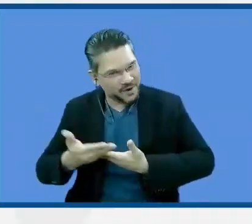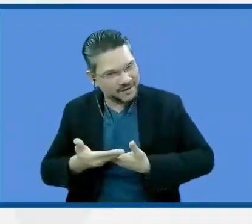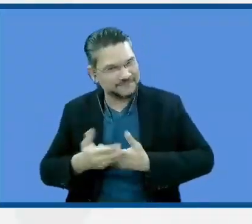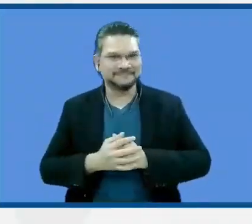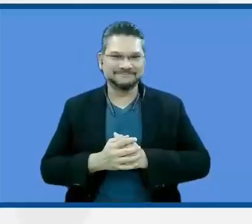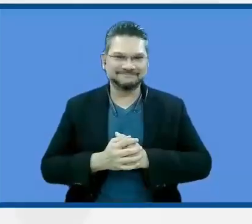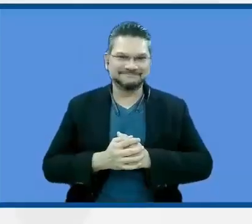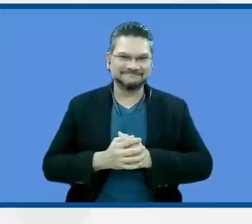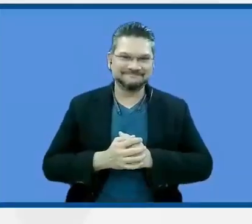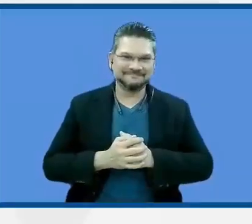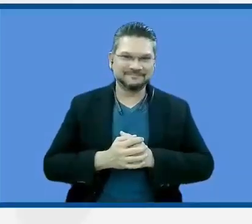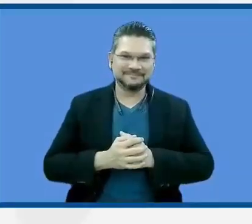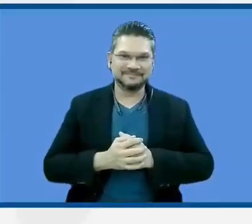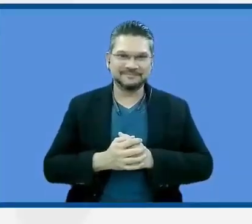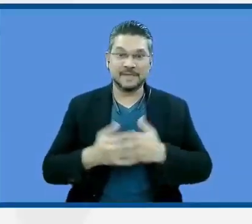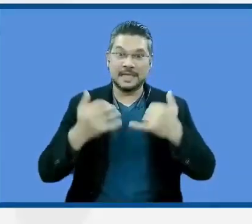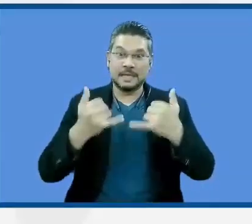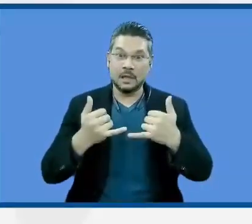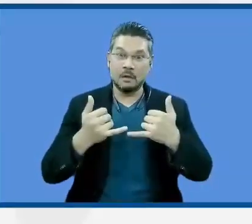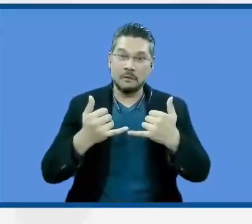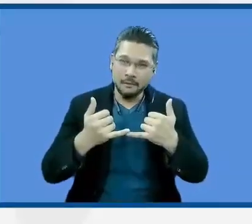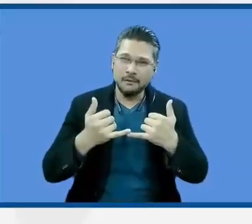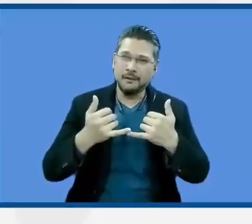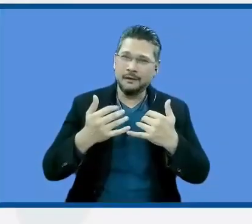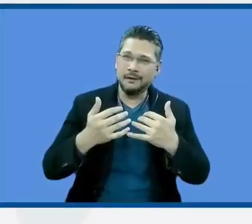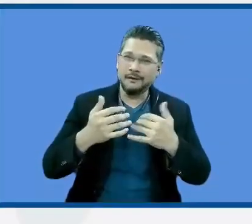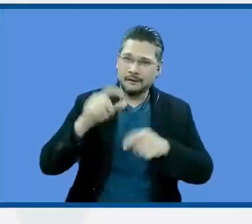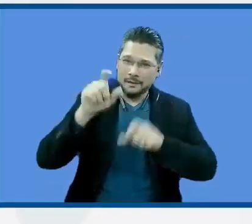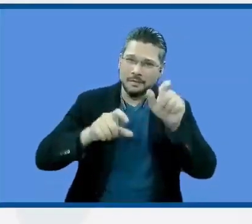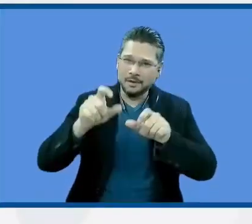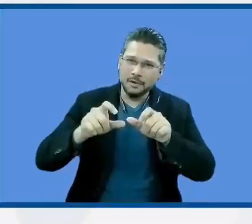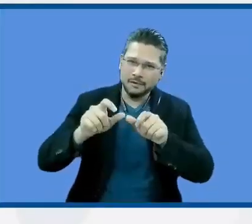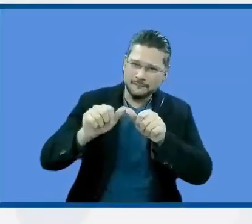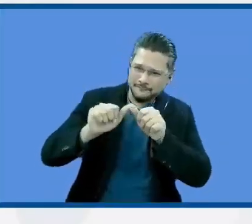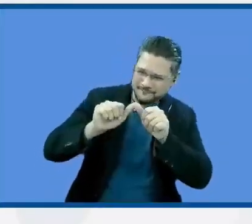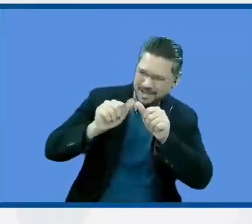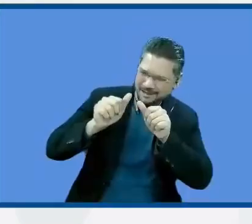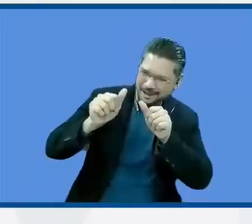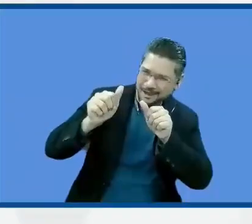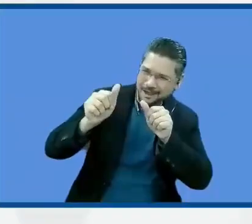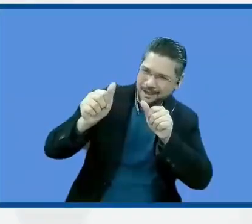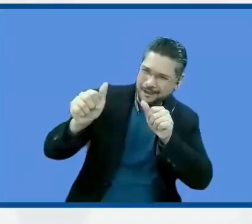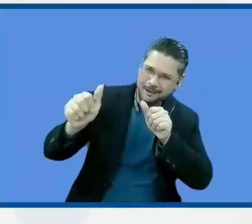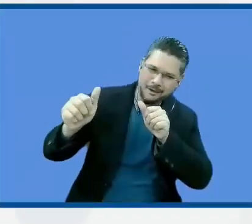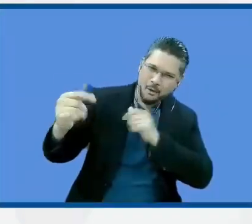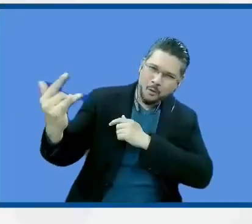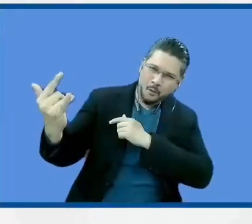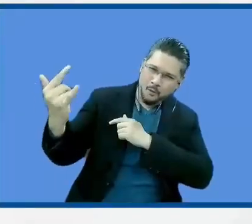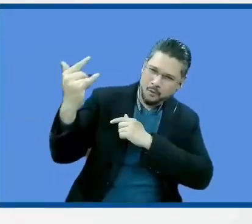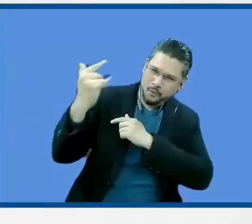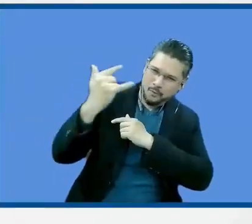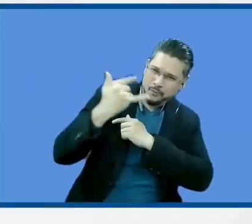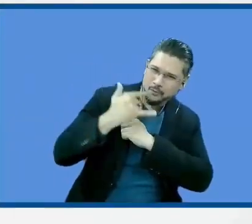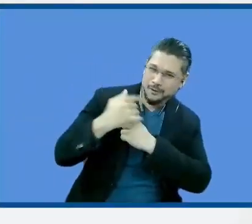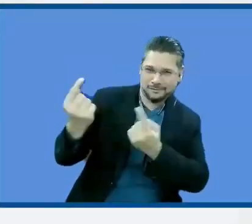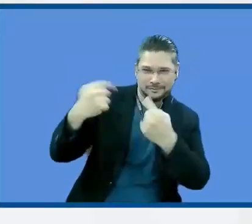those of you who have come from faraway places. And today we have the privilege of having you here in